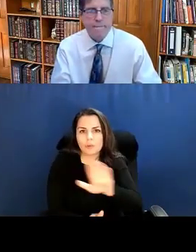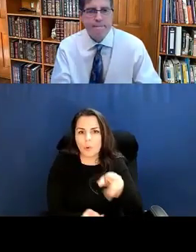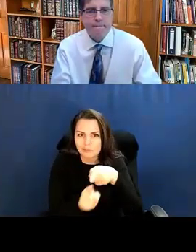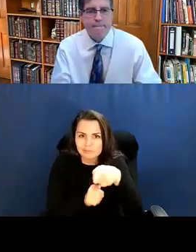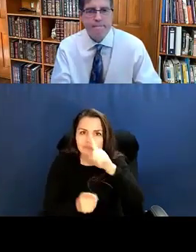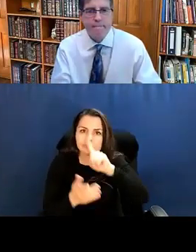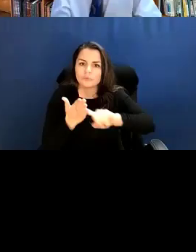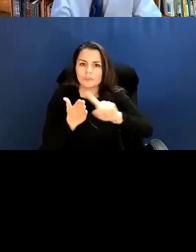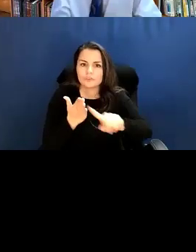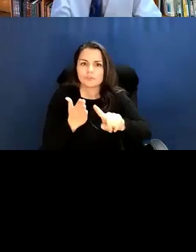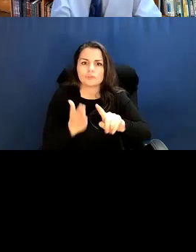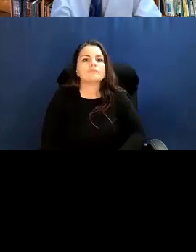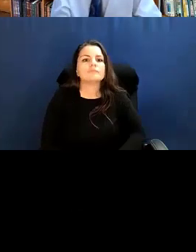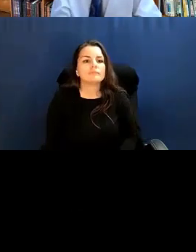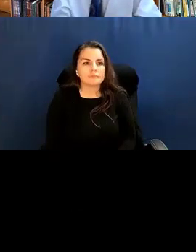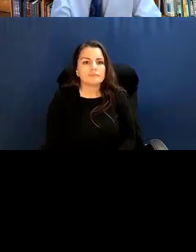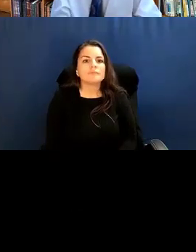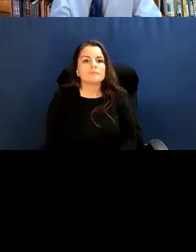application.